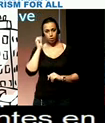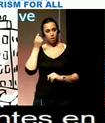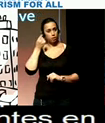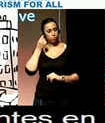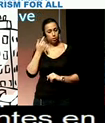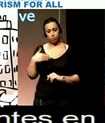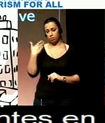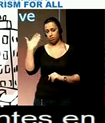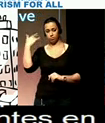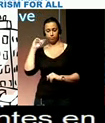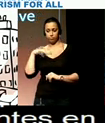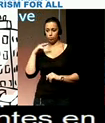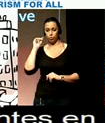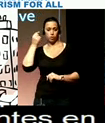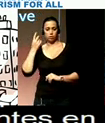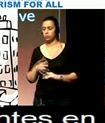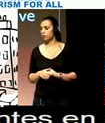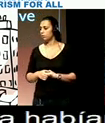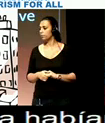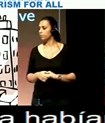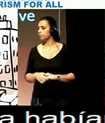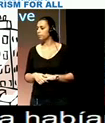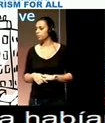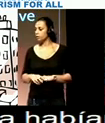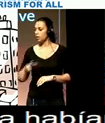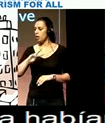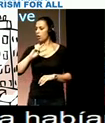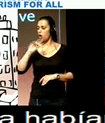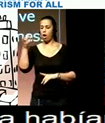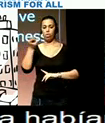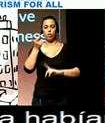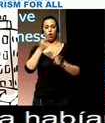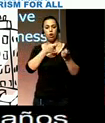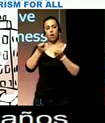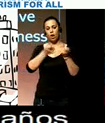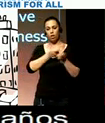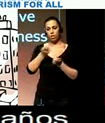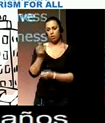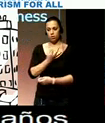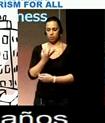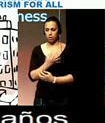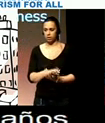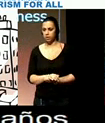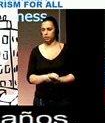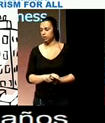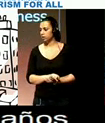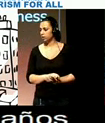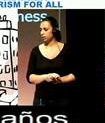Another new business is the fun bike for 2 or more cyclists and passengers, and many cafes and restaurants can be found along the whole